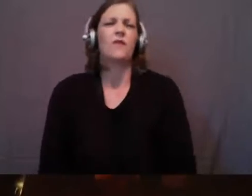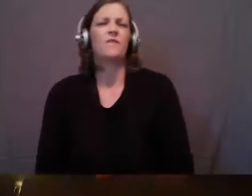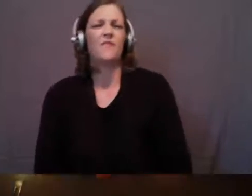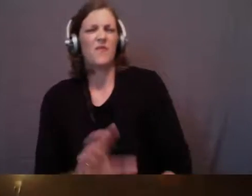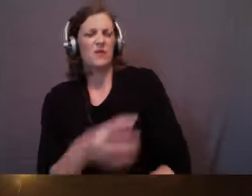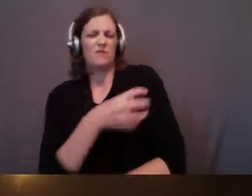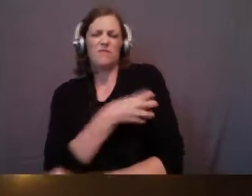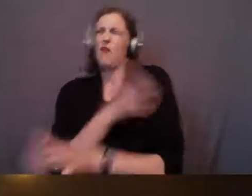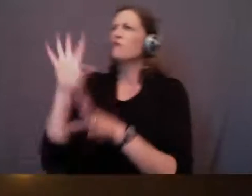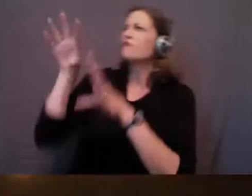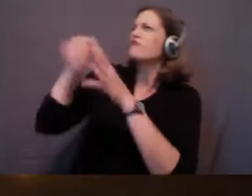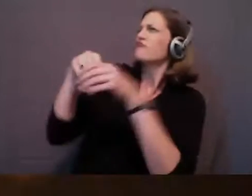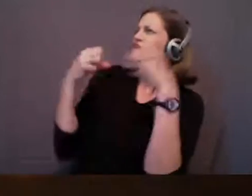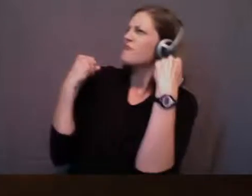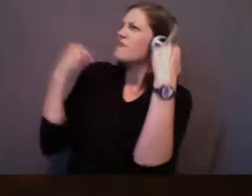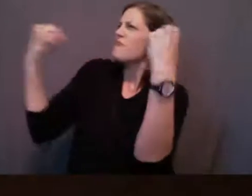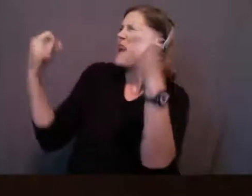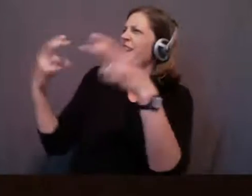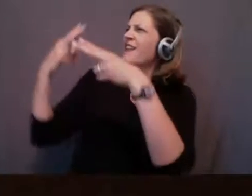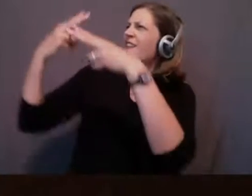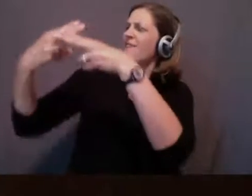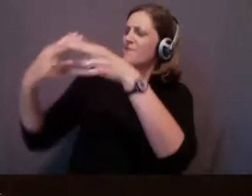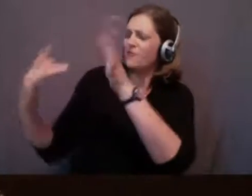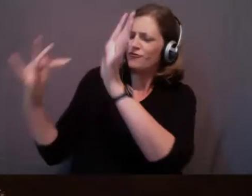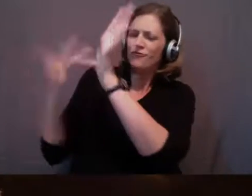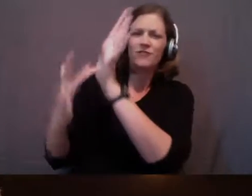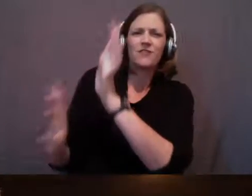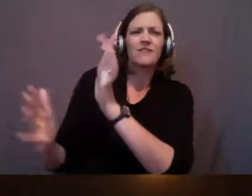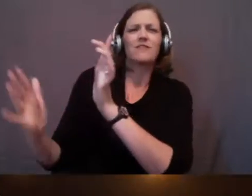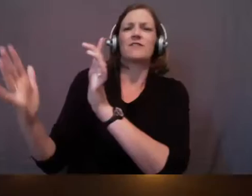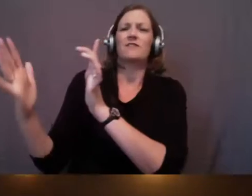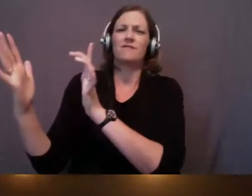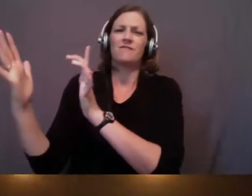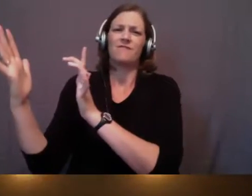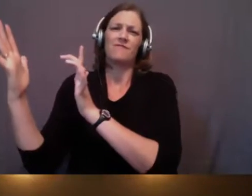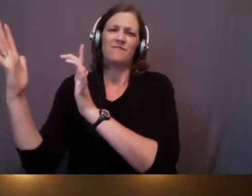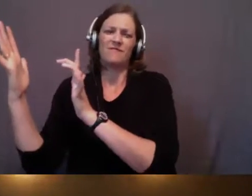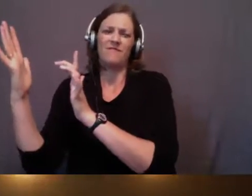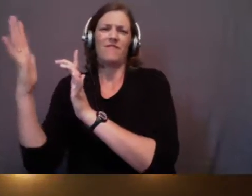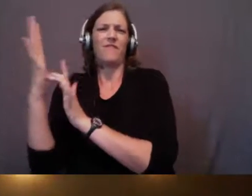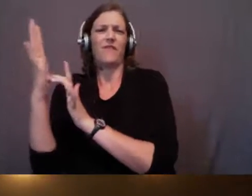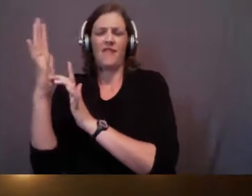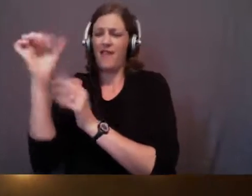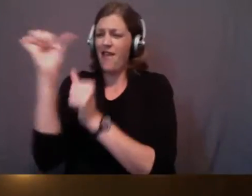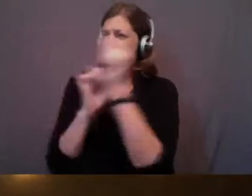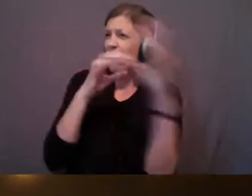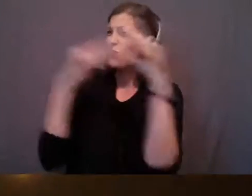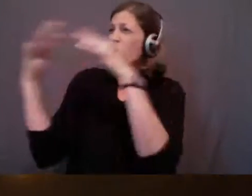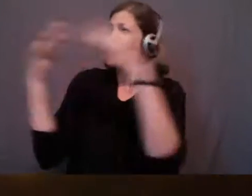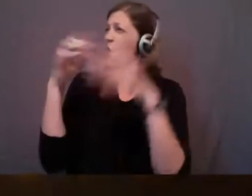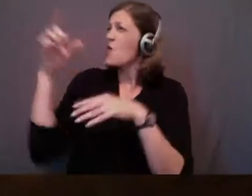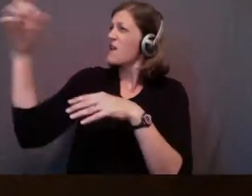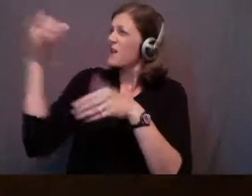There's power in the mighty name of Jesus. 'Cause every war